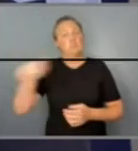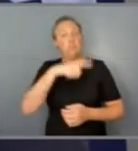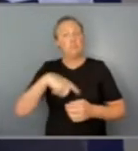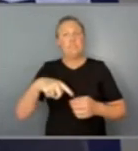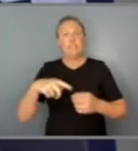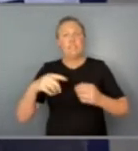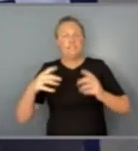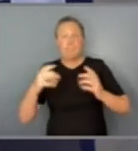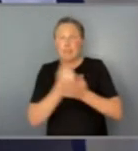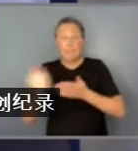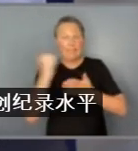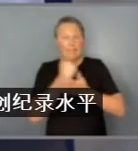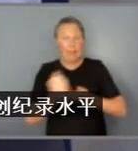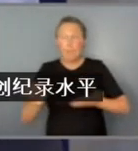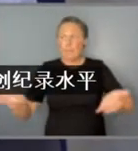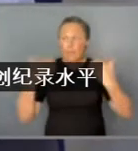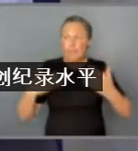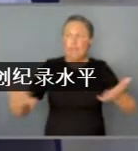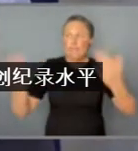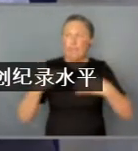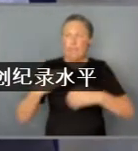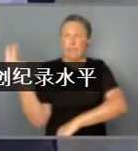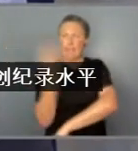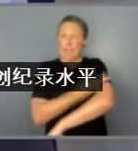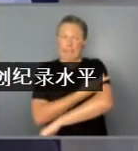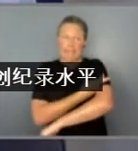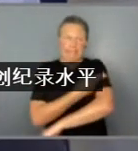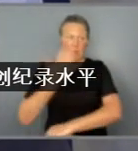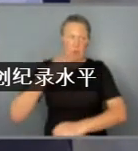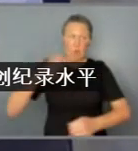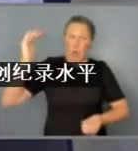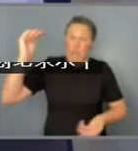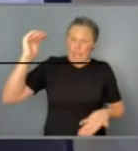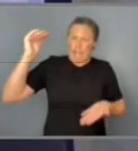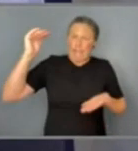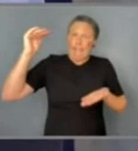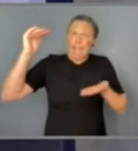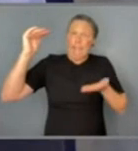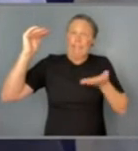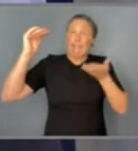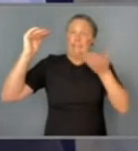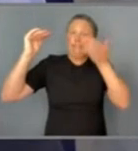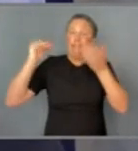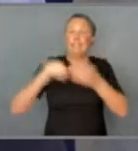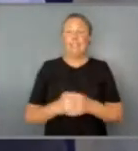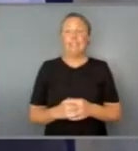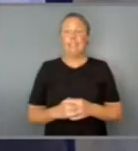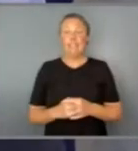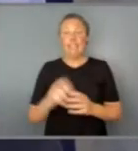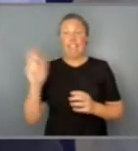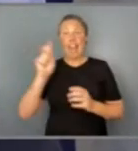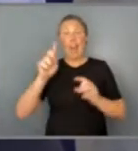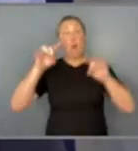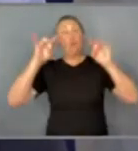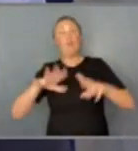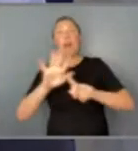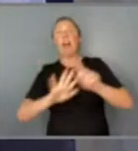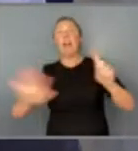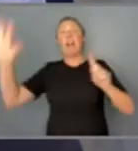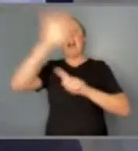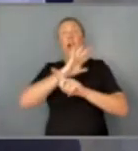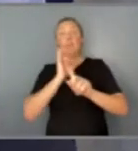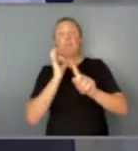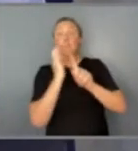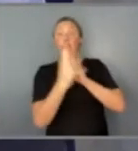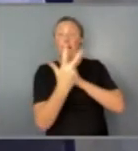of vaccination rates that we saw a few months back. Now, as the country moves past 80%, then we did see the demand at